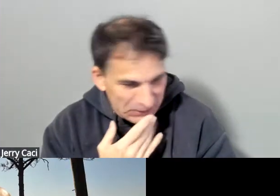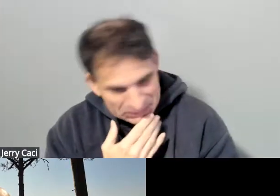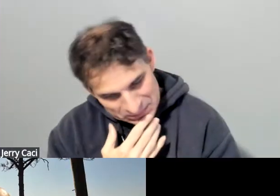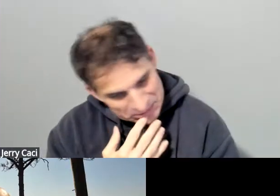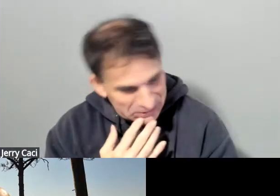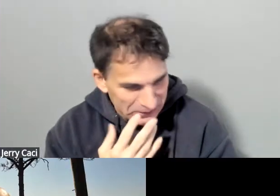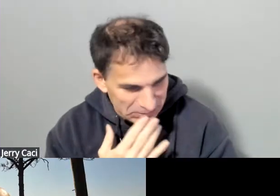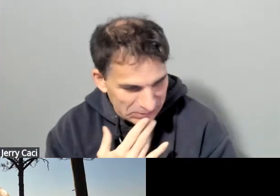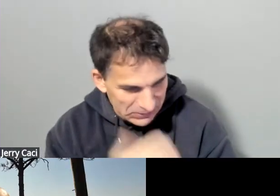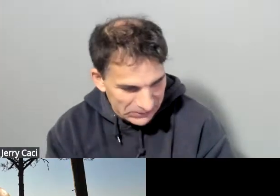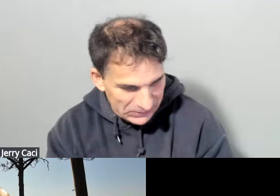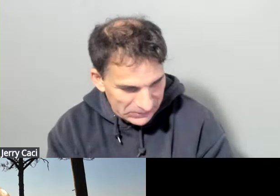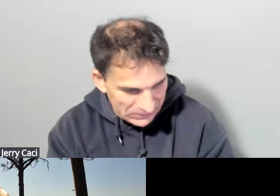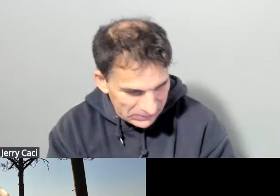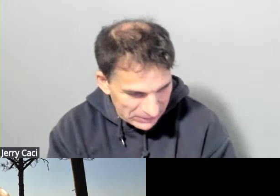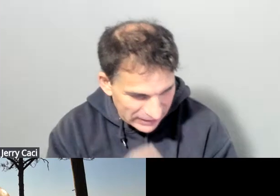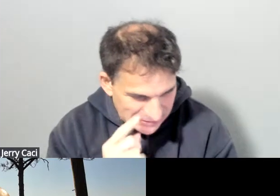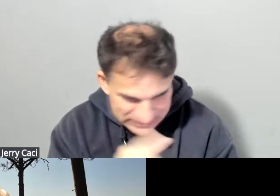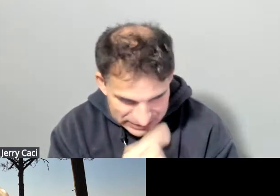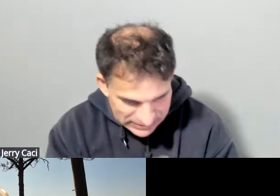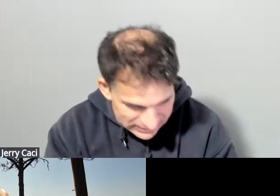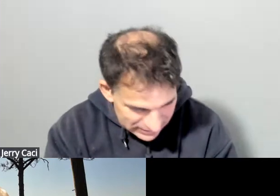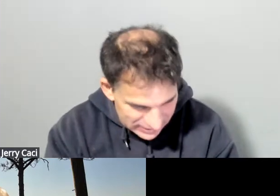Let's see which one I like the best.